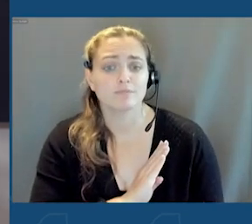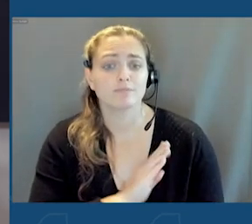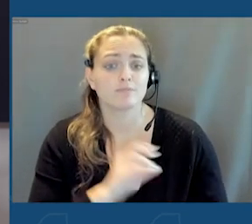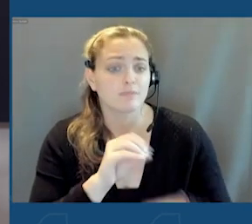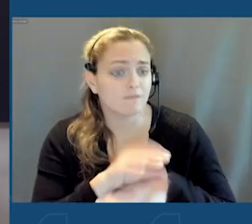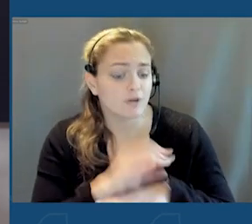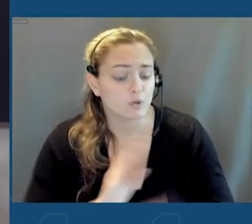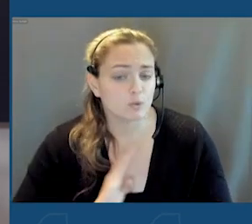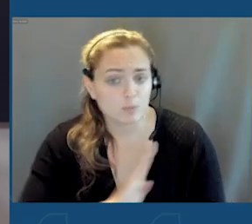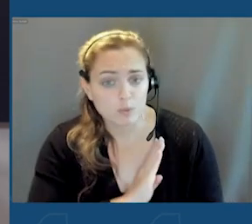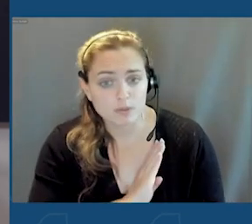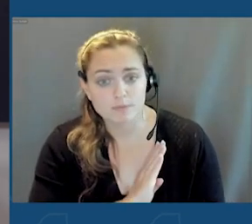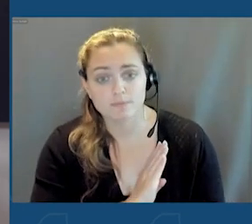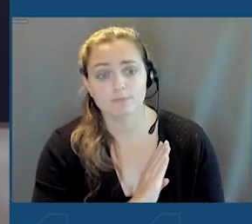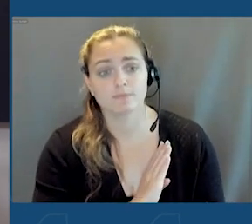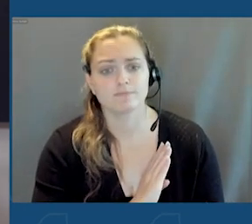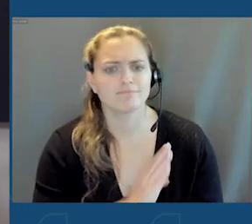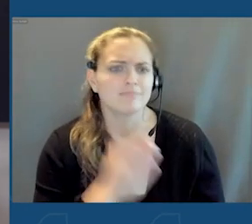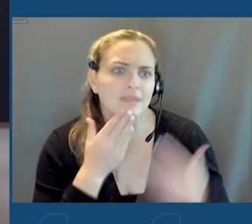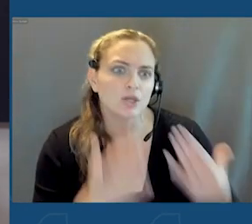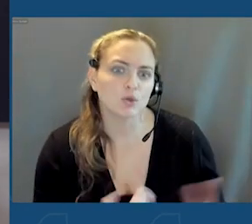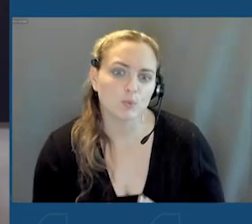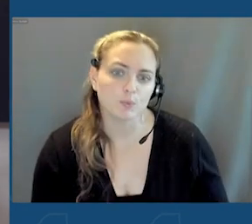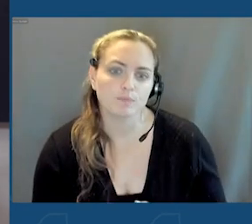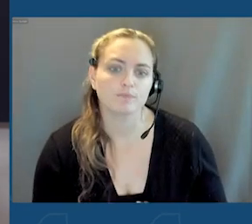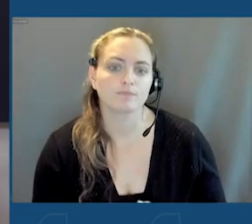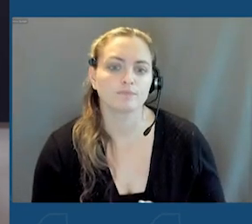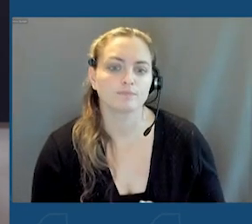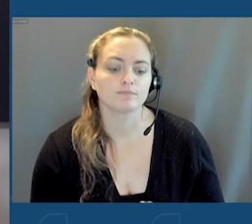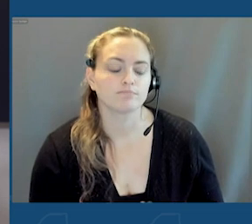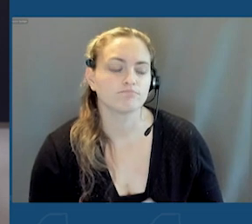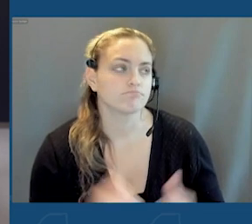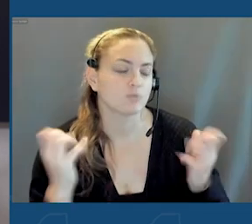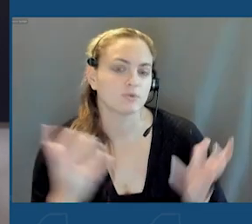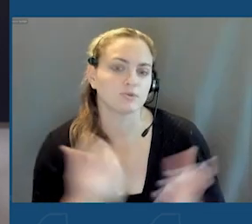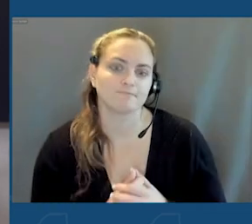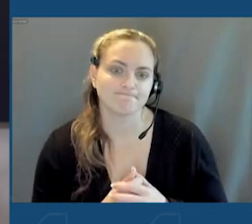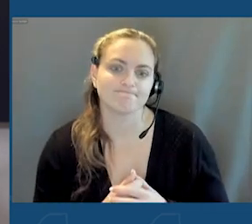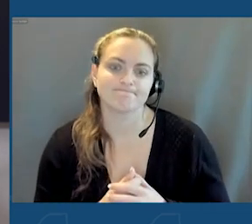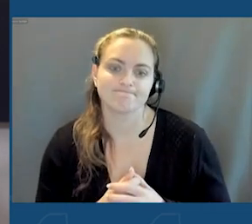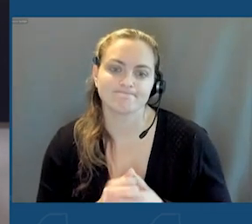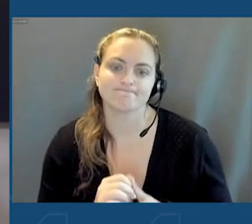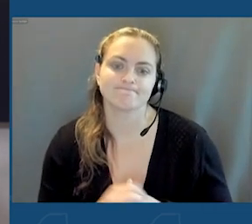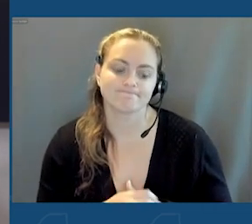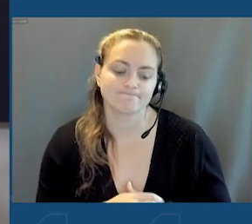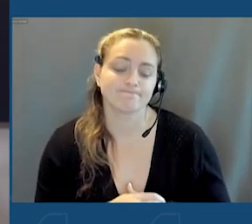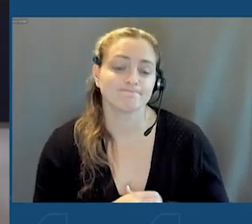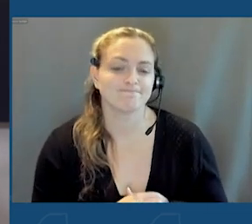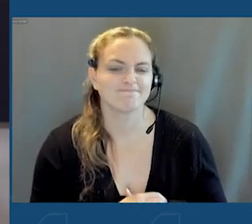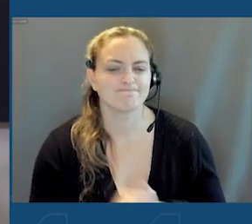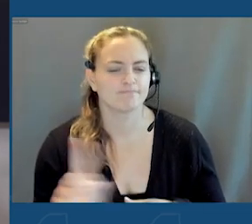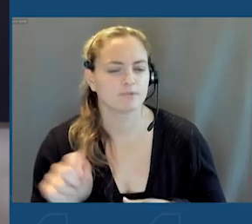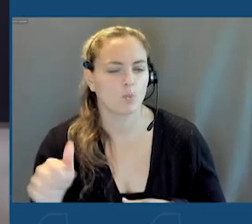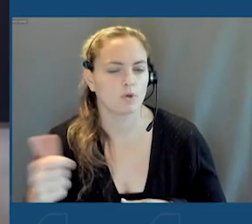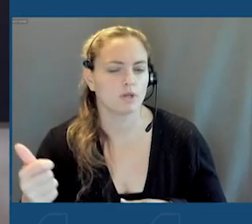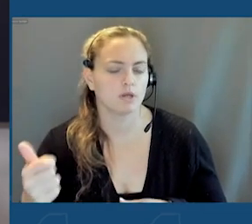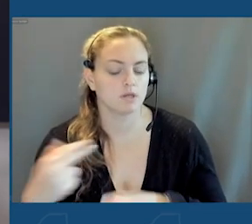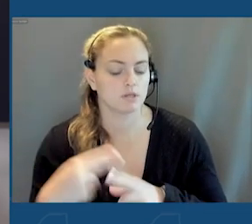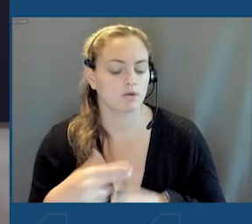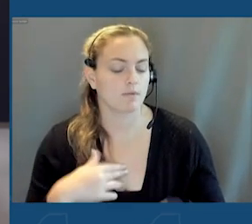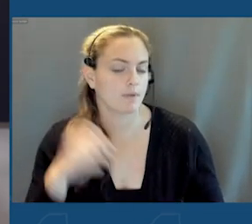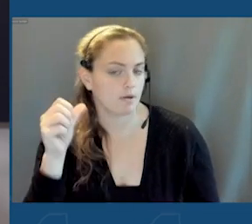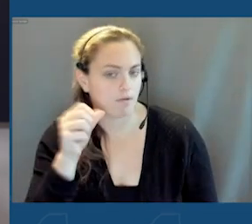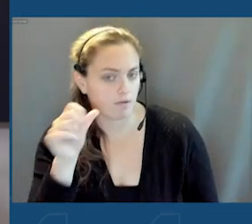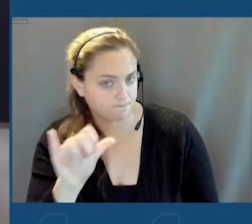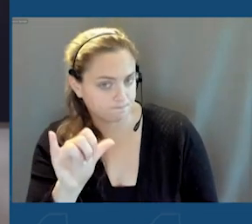advisory board, thank you so much. There's someone else that I call my aunt as